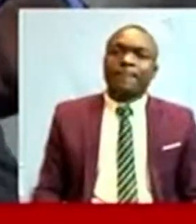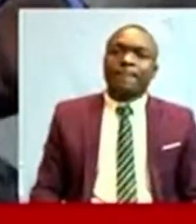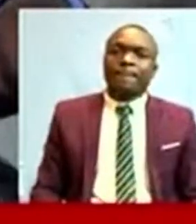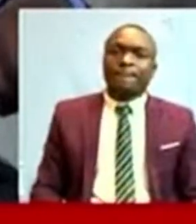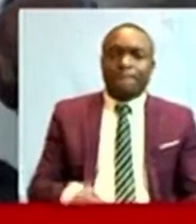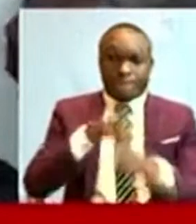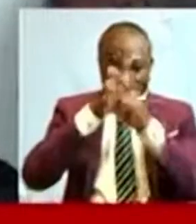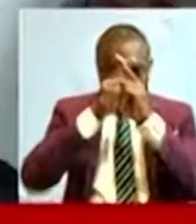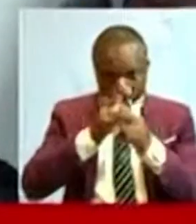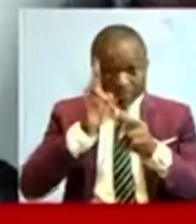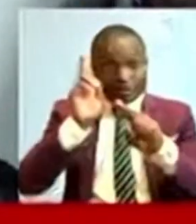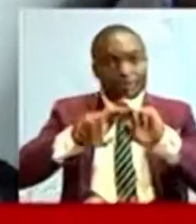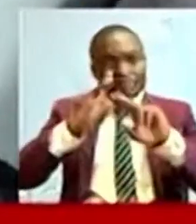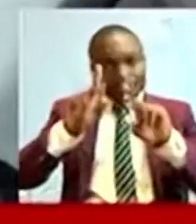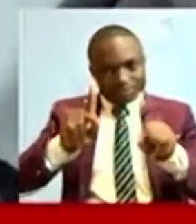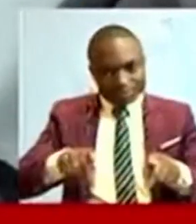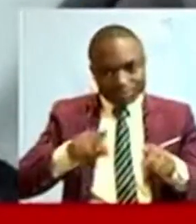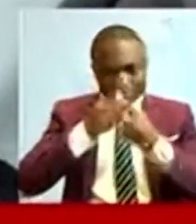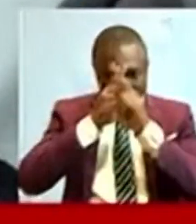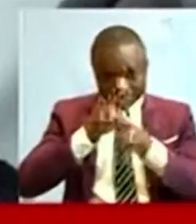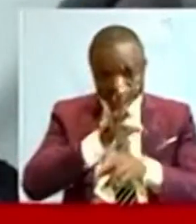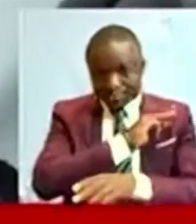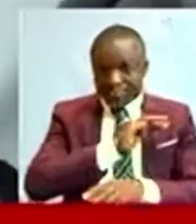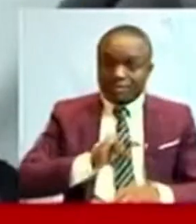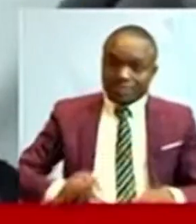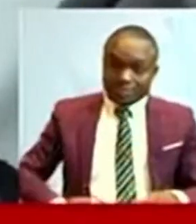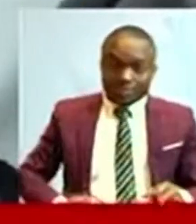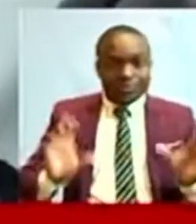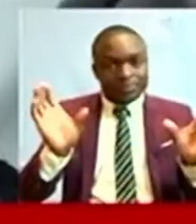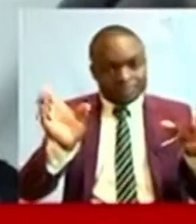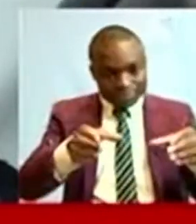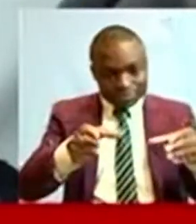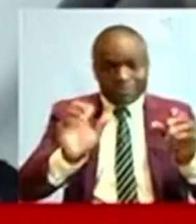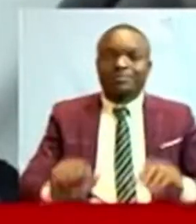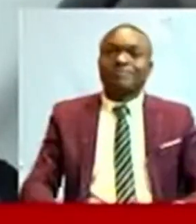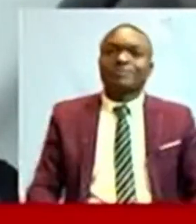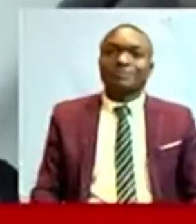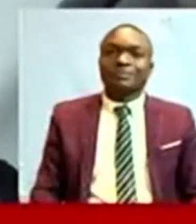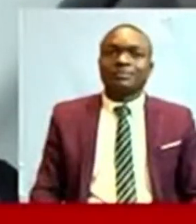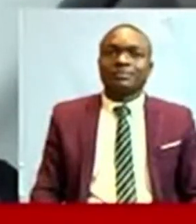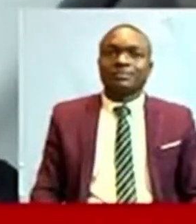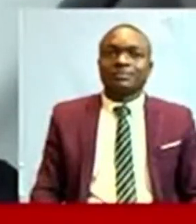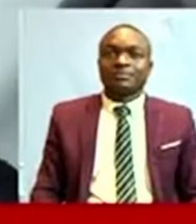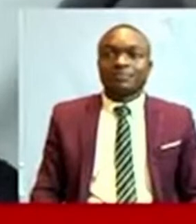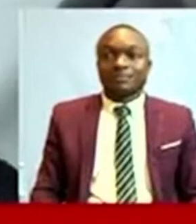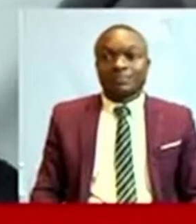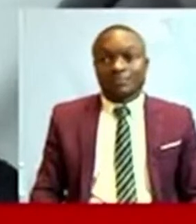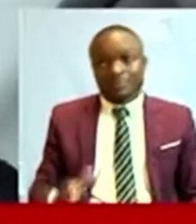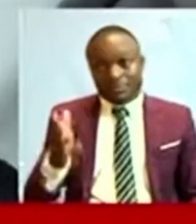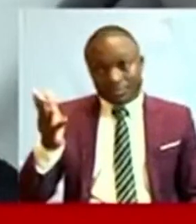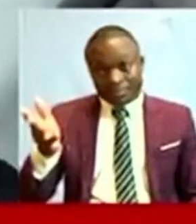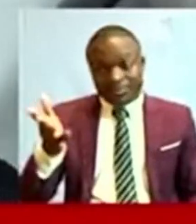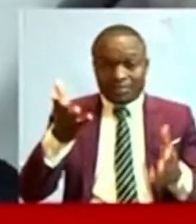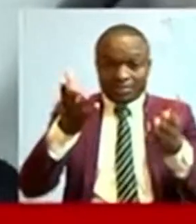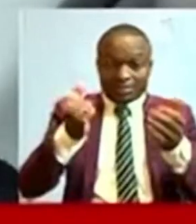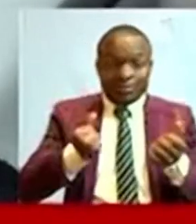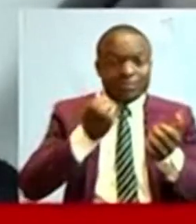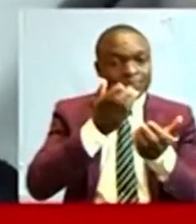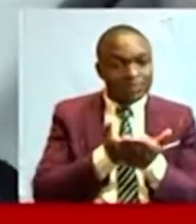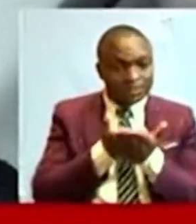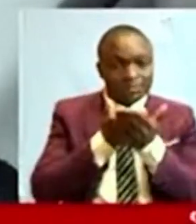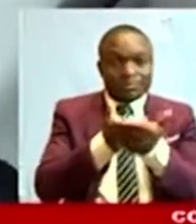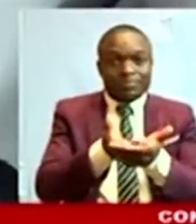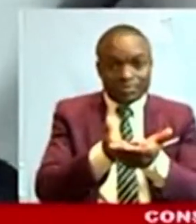Honorable Chairperson and honorable members of the committee, I wish to submit in